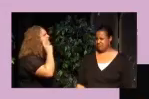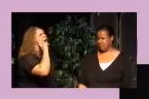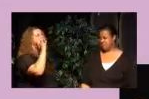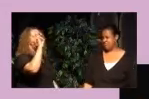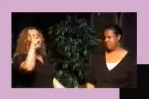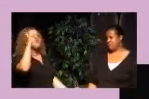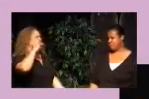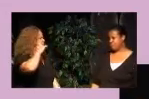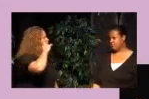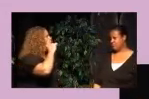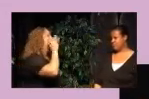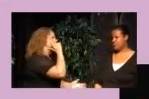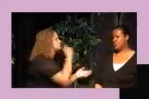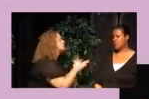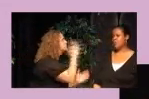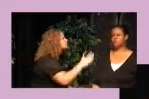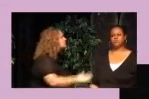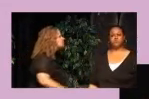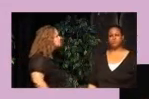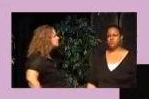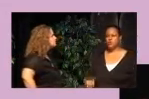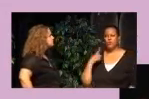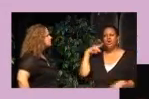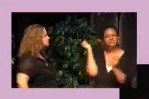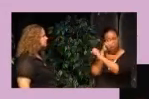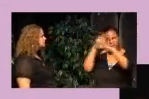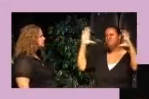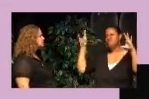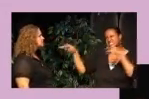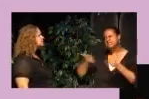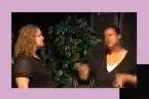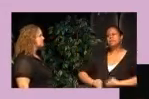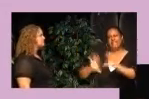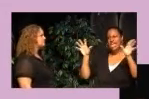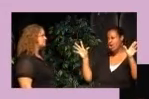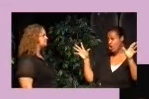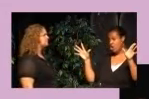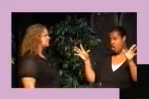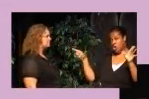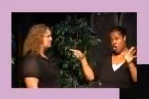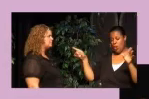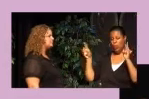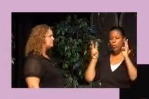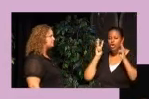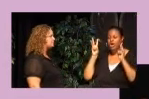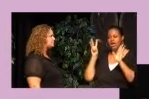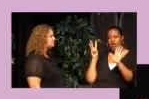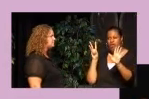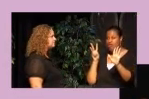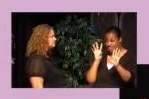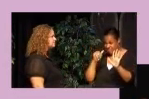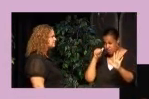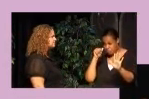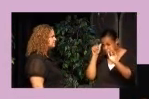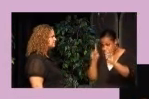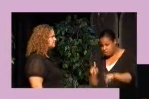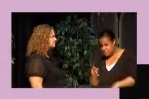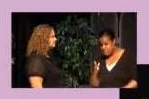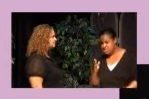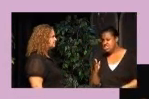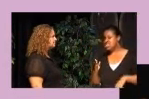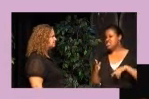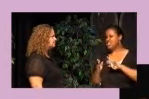voice. You are bound to recognize... I can just see her. Don't you worry. Just leave her to me.